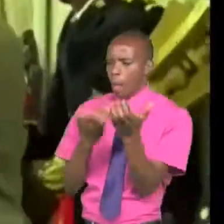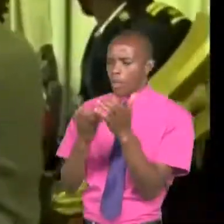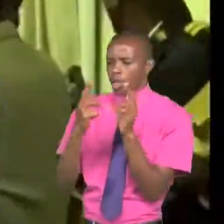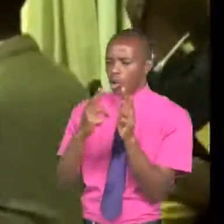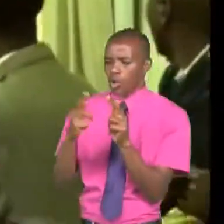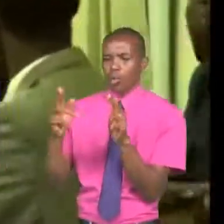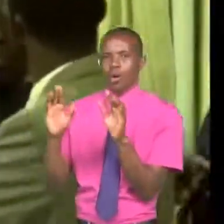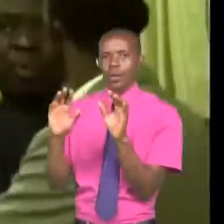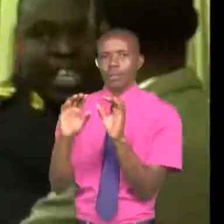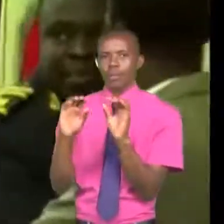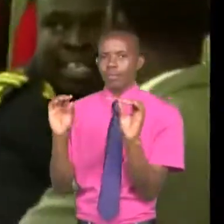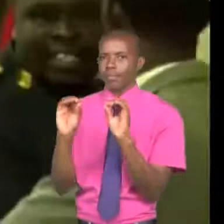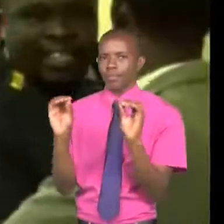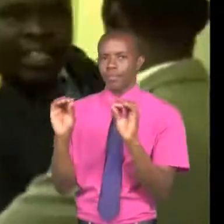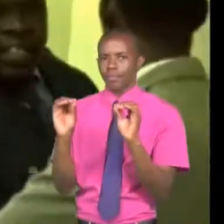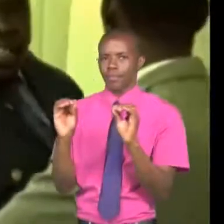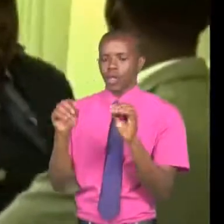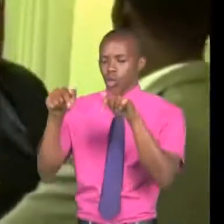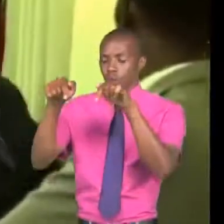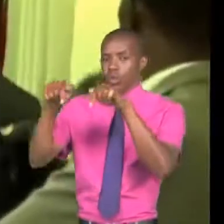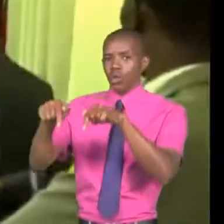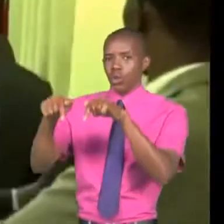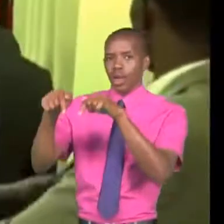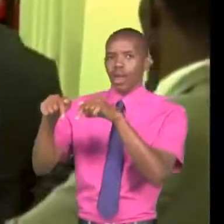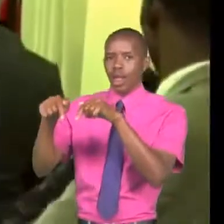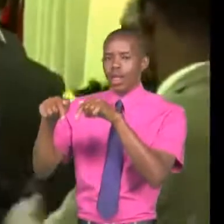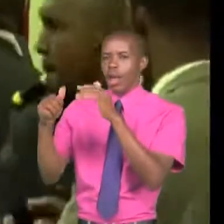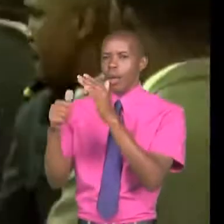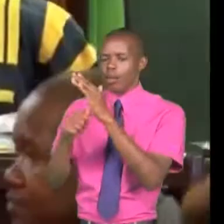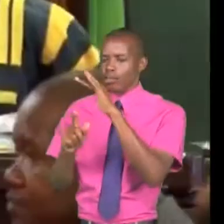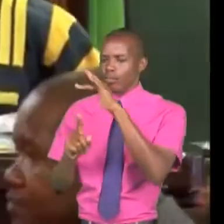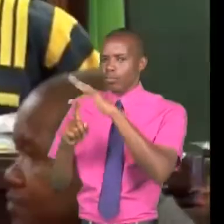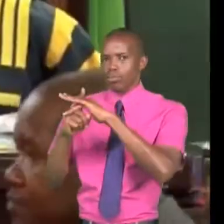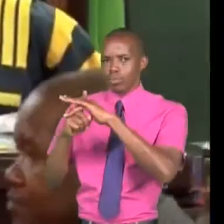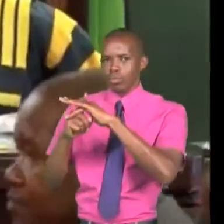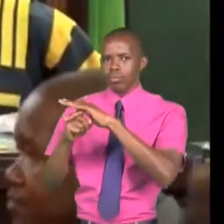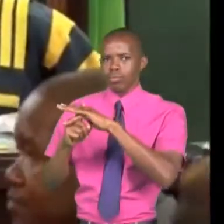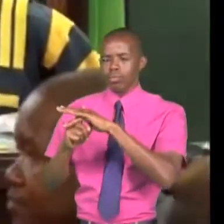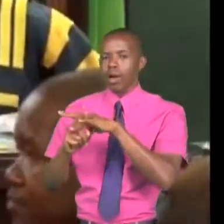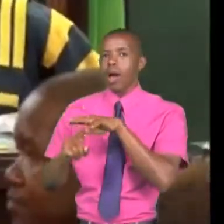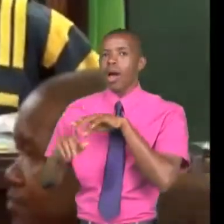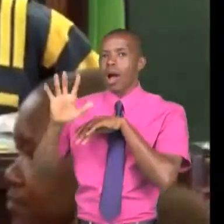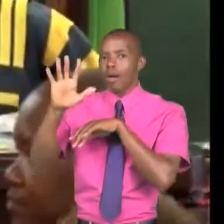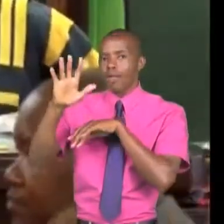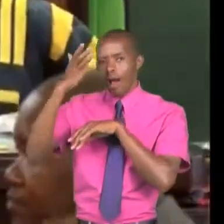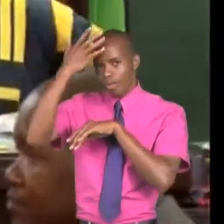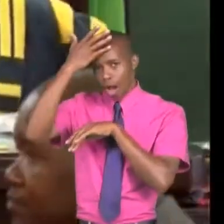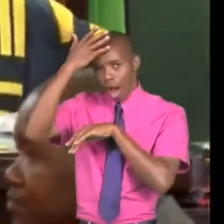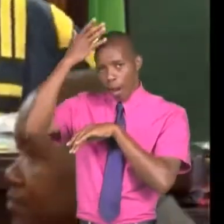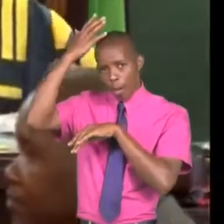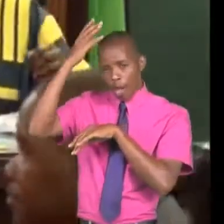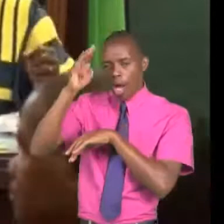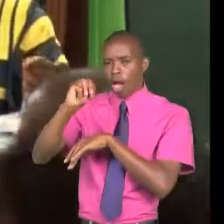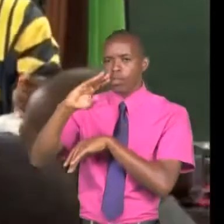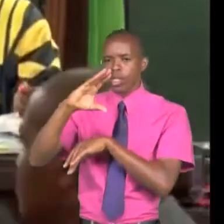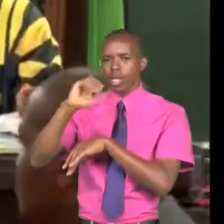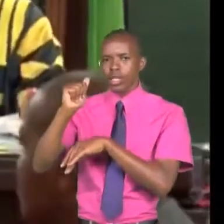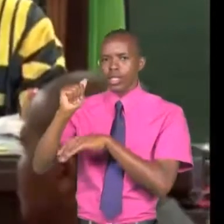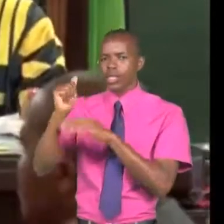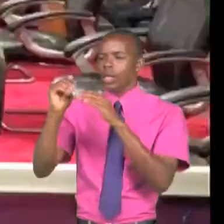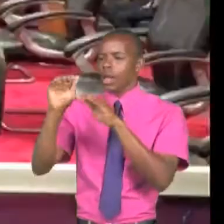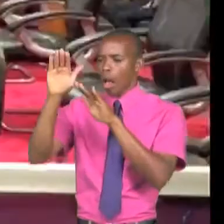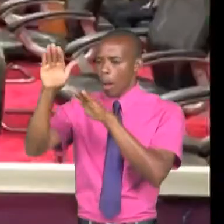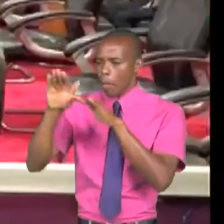one. Today, trouble started as 5 pro-Obado MCAs walked into the house, which was in